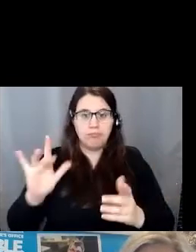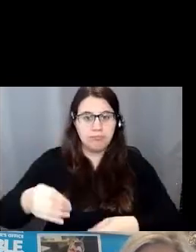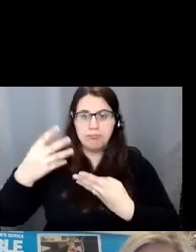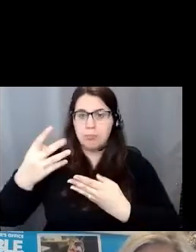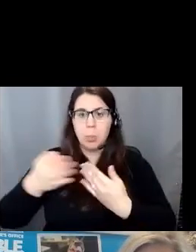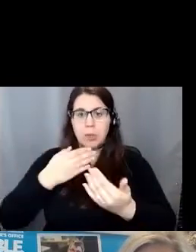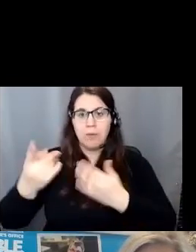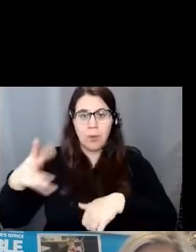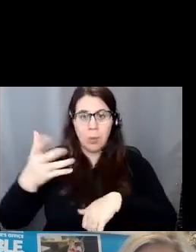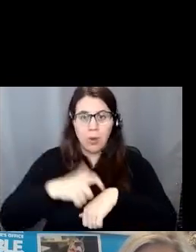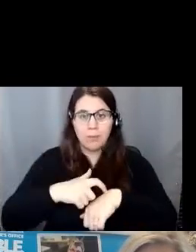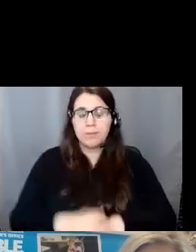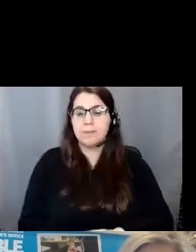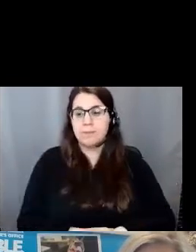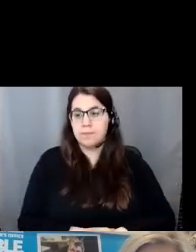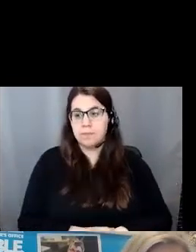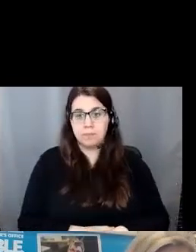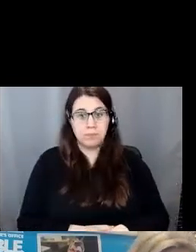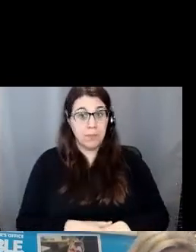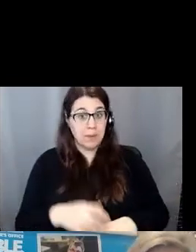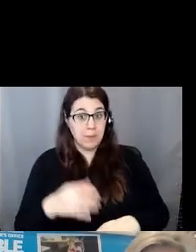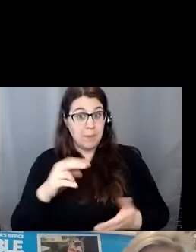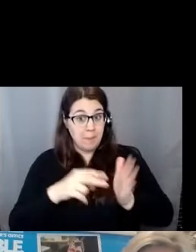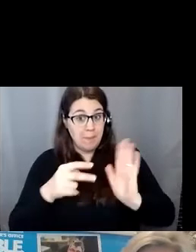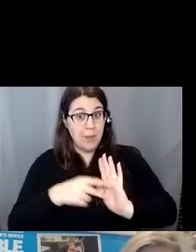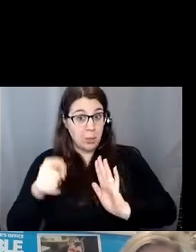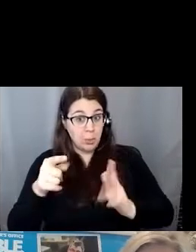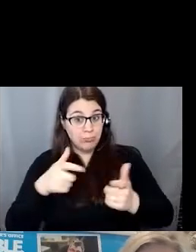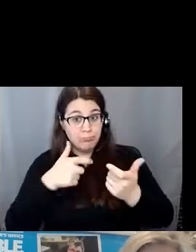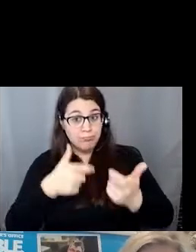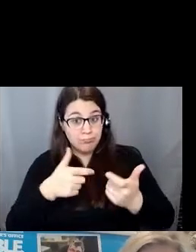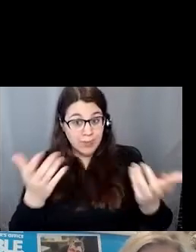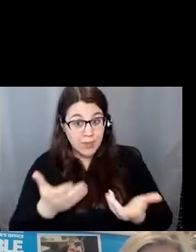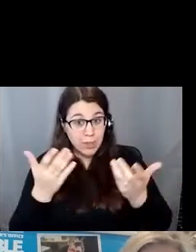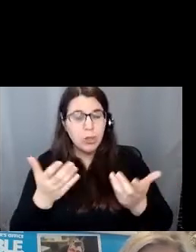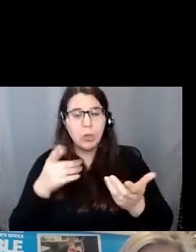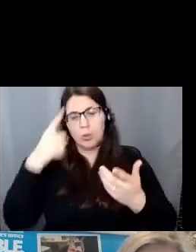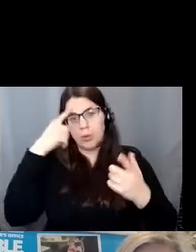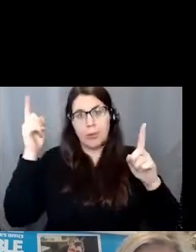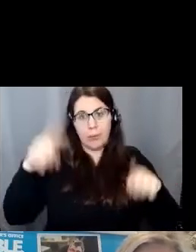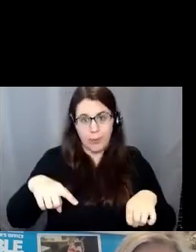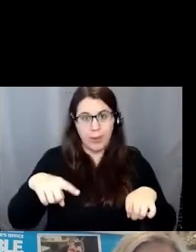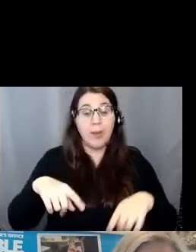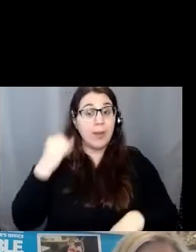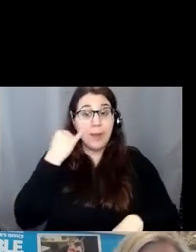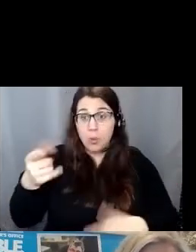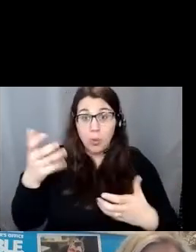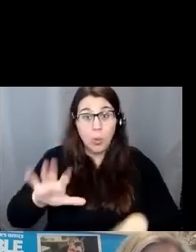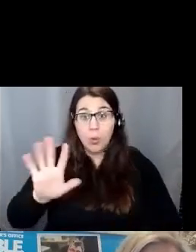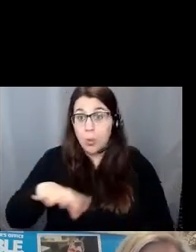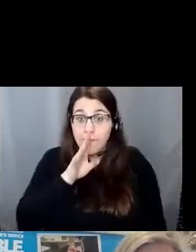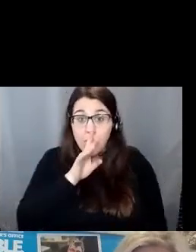webinar, you are automatically consenting to such recordings. So if you do not wish to have your voice recorded, please do not